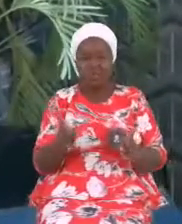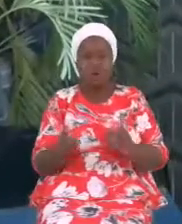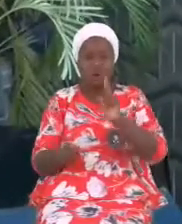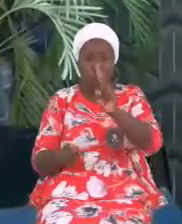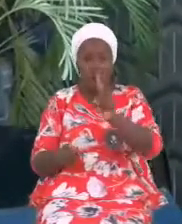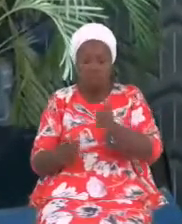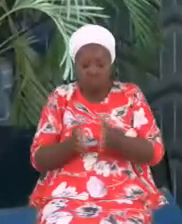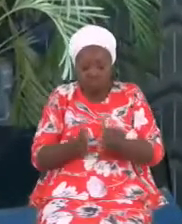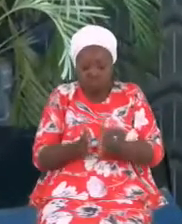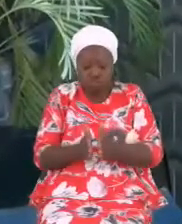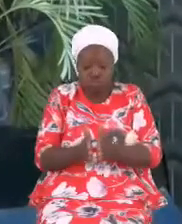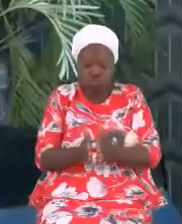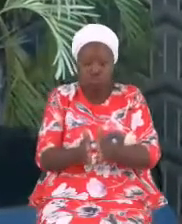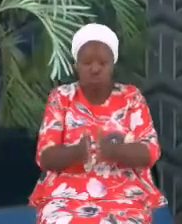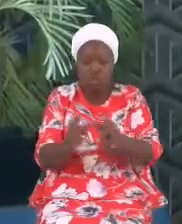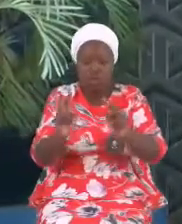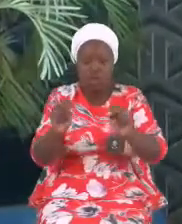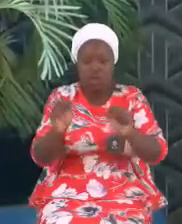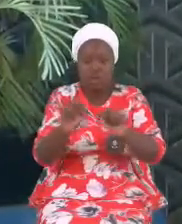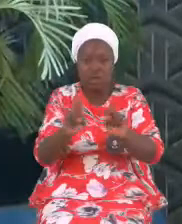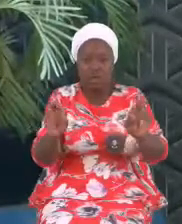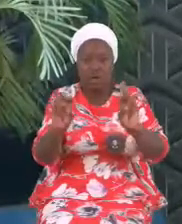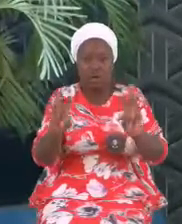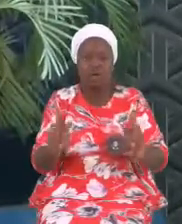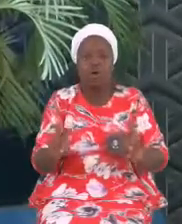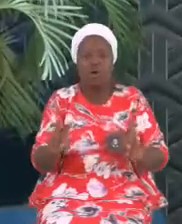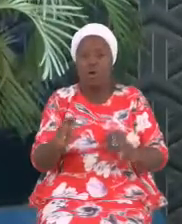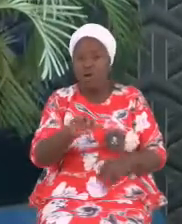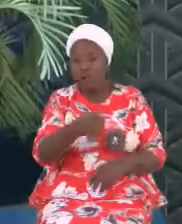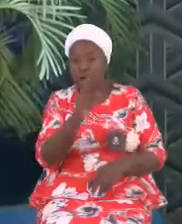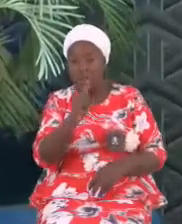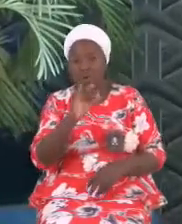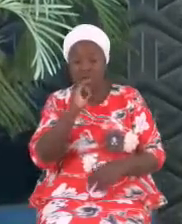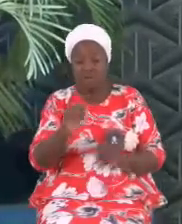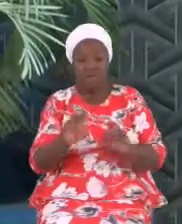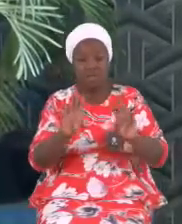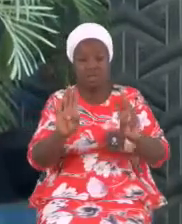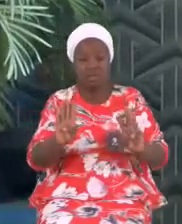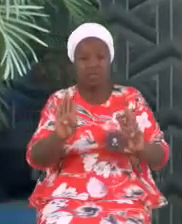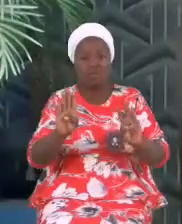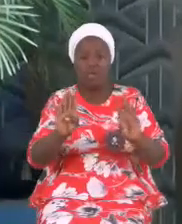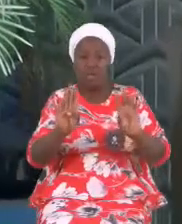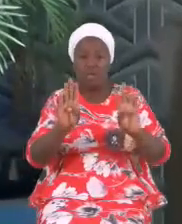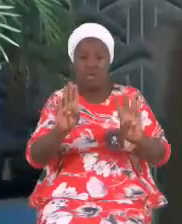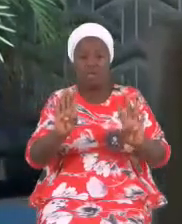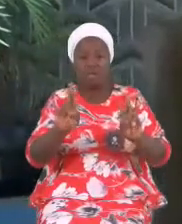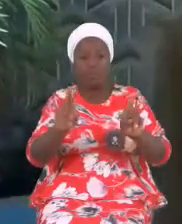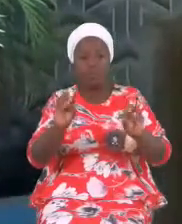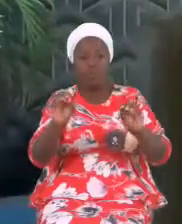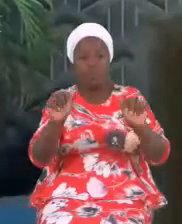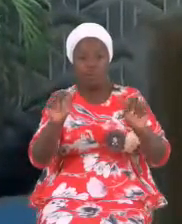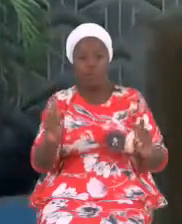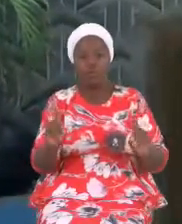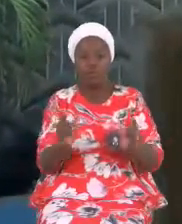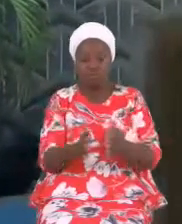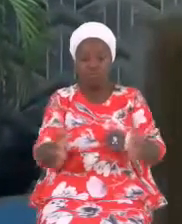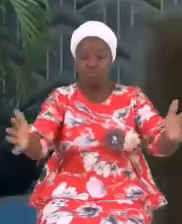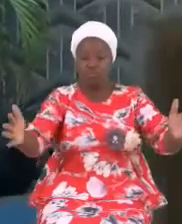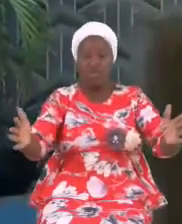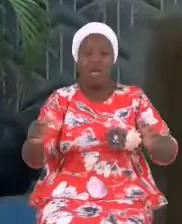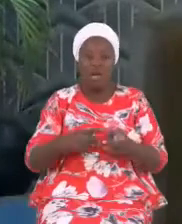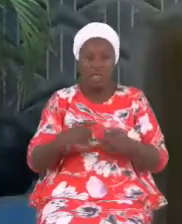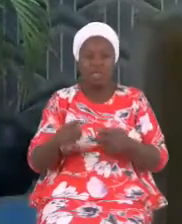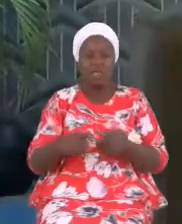narrow, the other one is broad. The broad one is the way of the libertines,